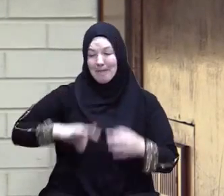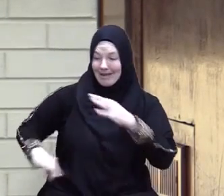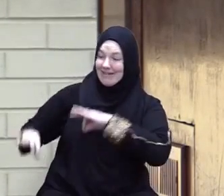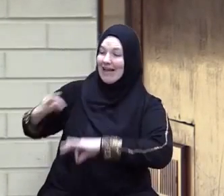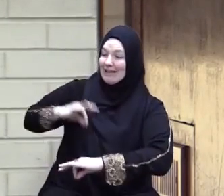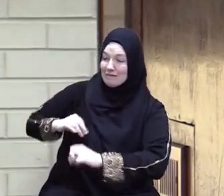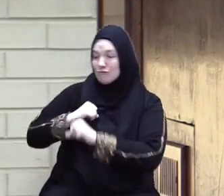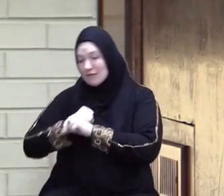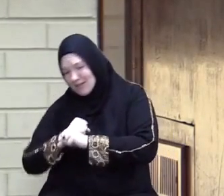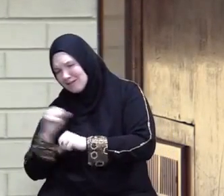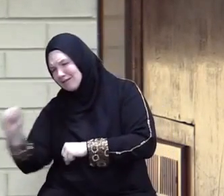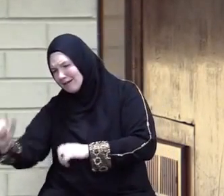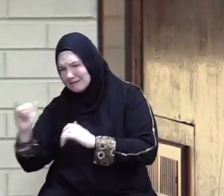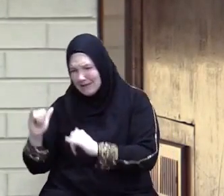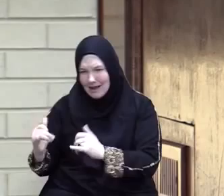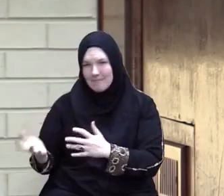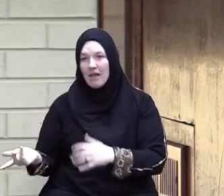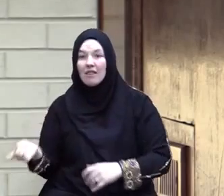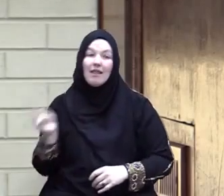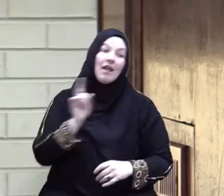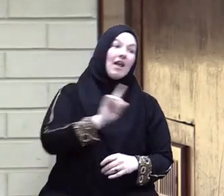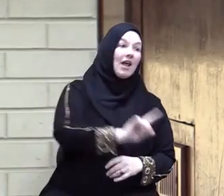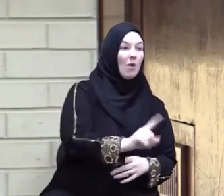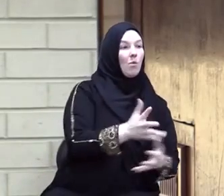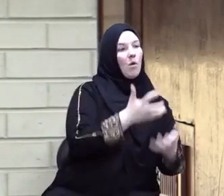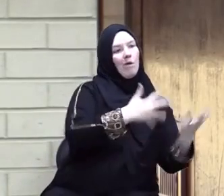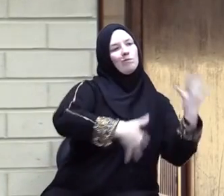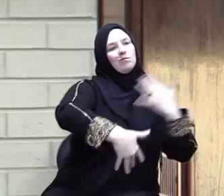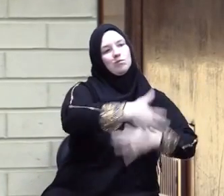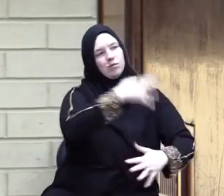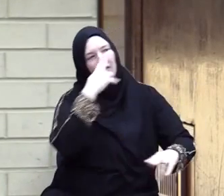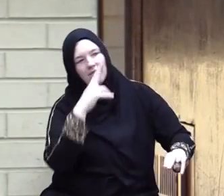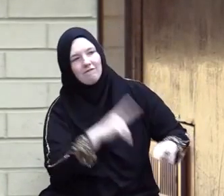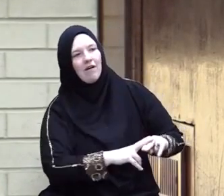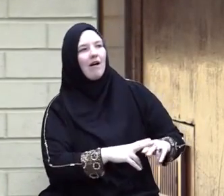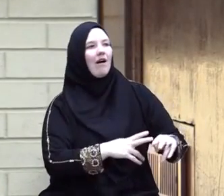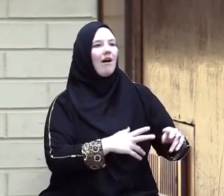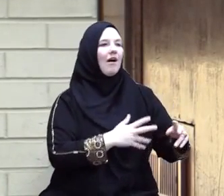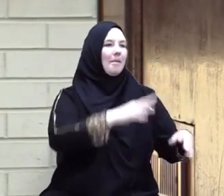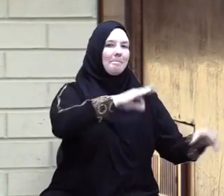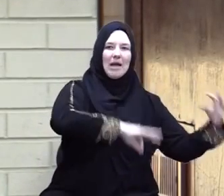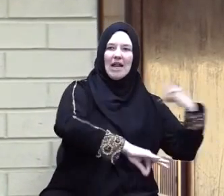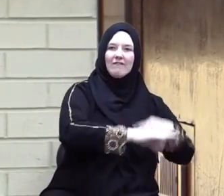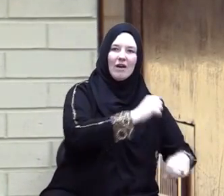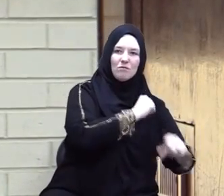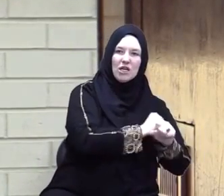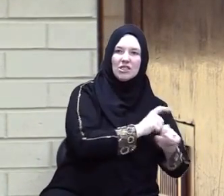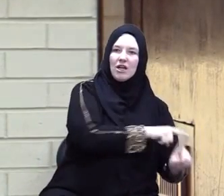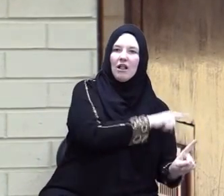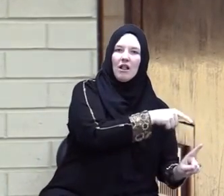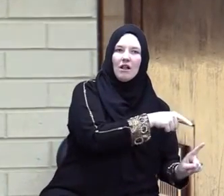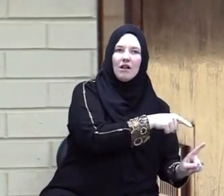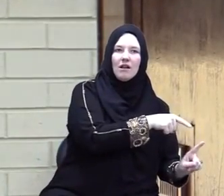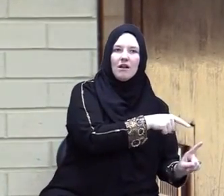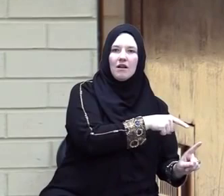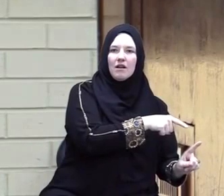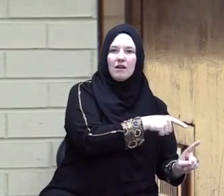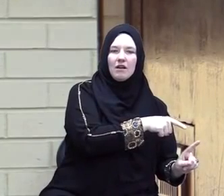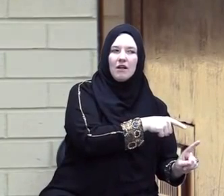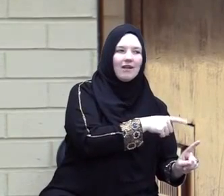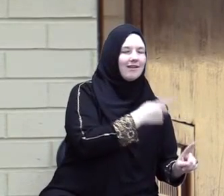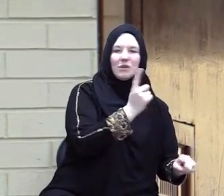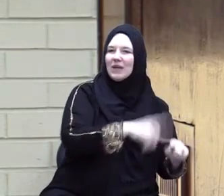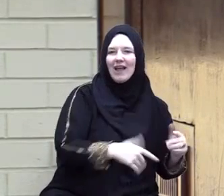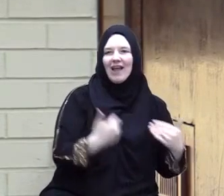and the protection from the believers. And at the same time, he wants the benefit and the protection of the disbelievers.